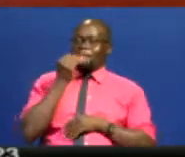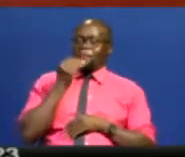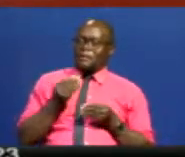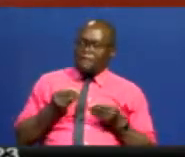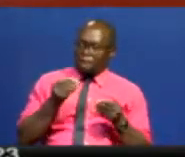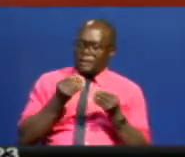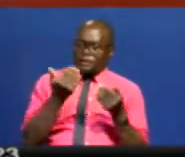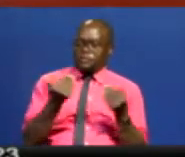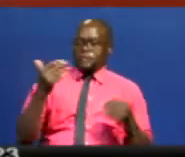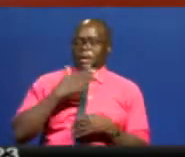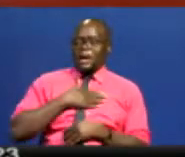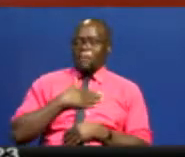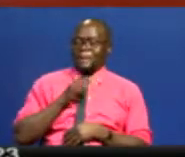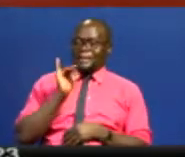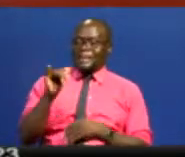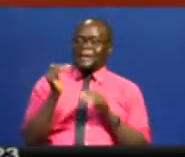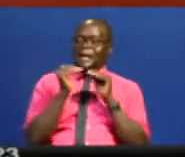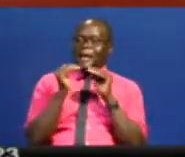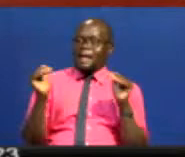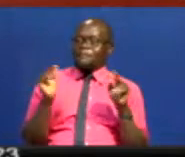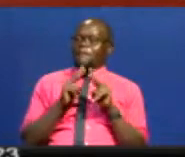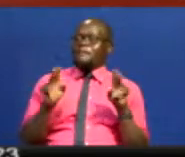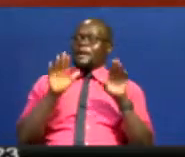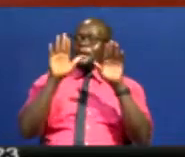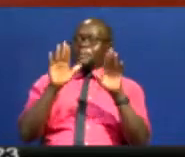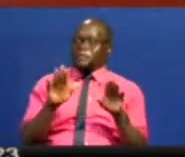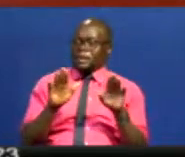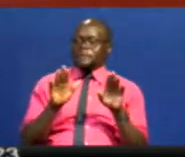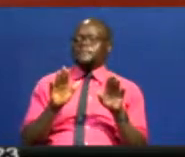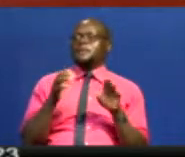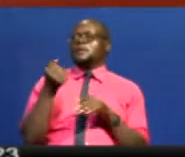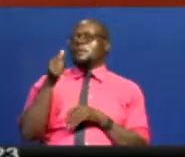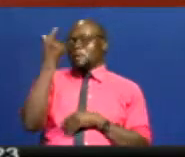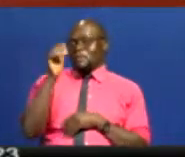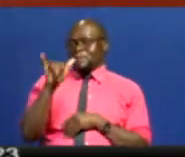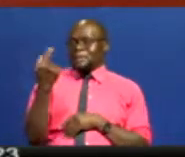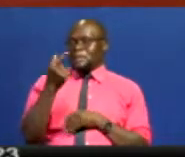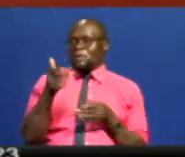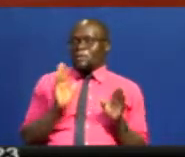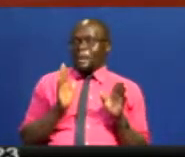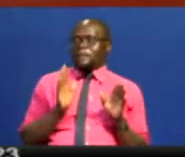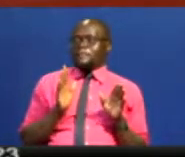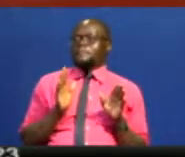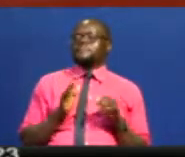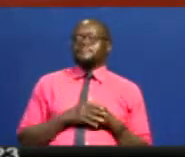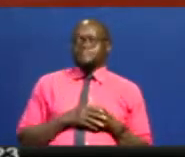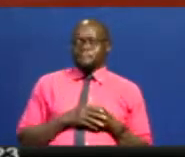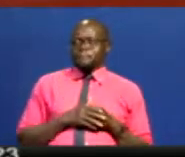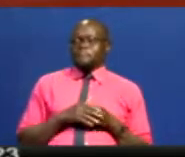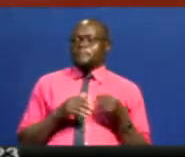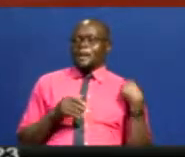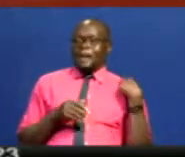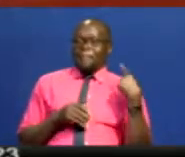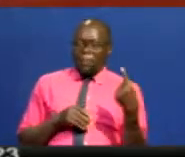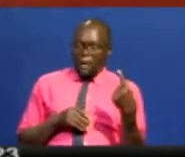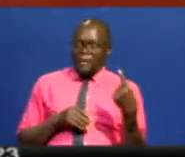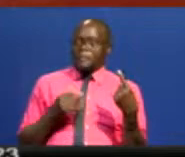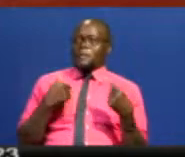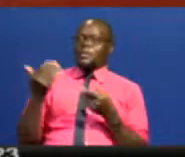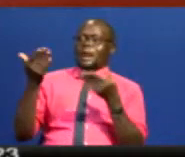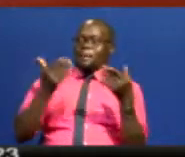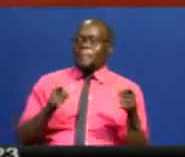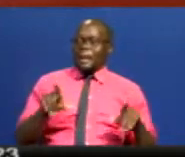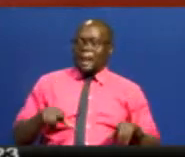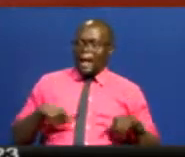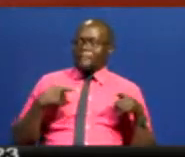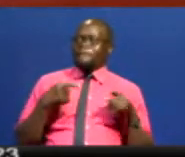feeding our children at that level is very critical, because that's the only way Mr. Speaker, number one, we can breathe life